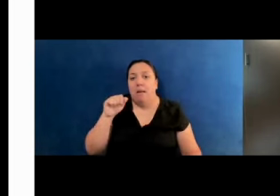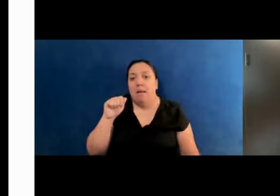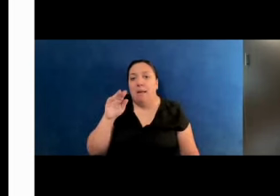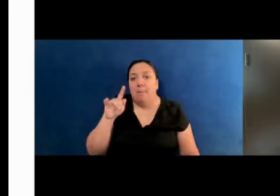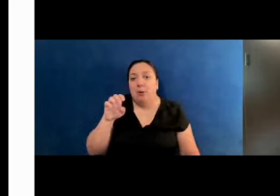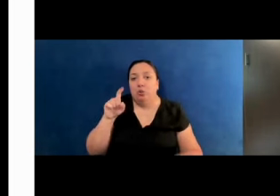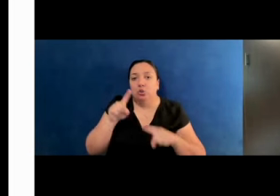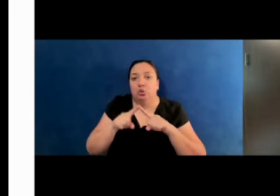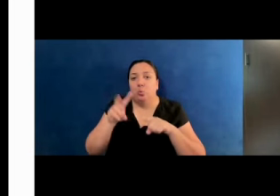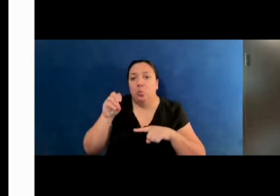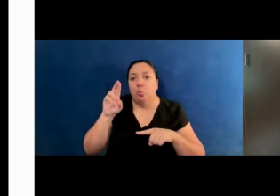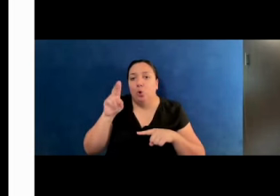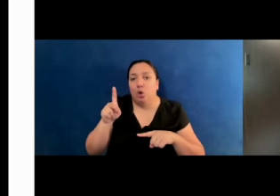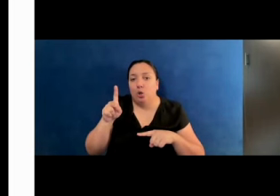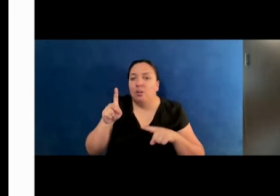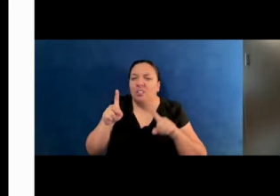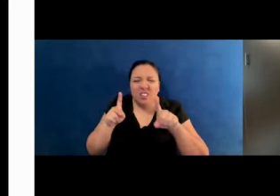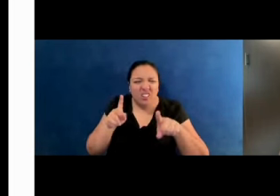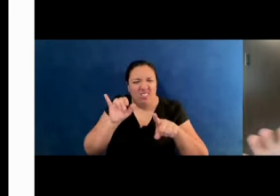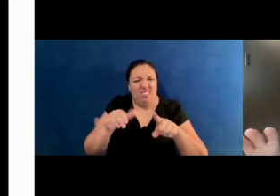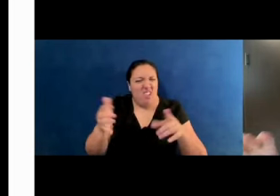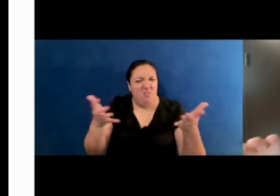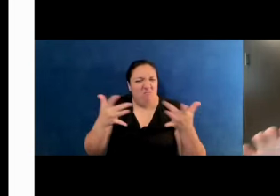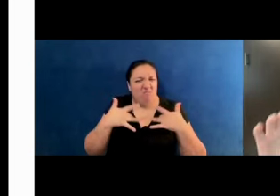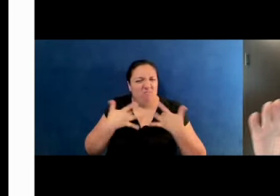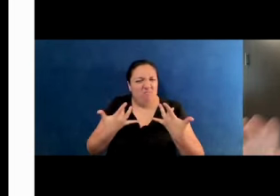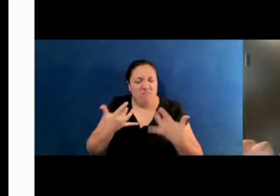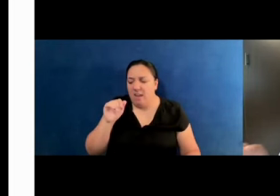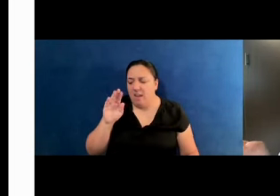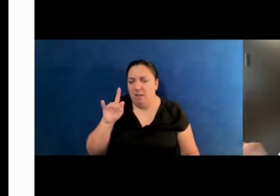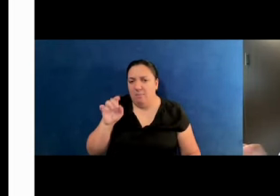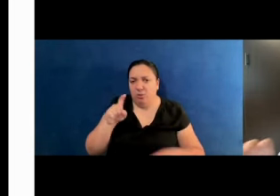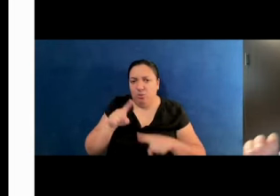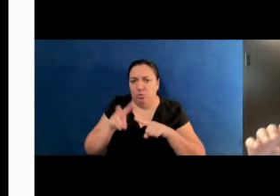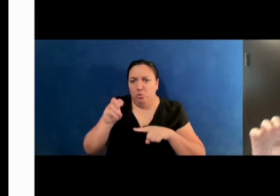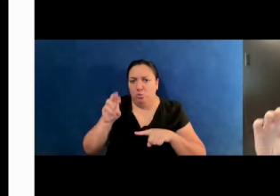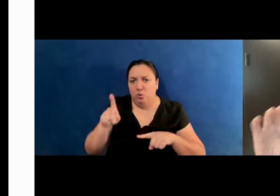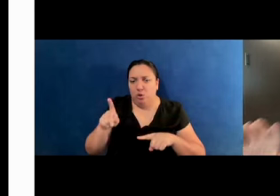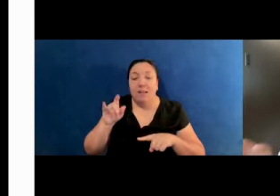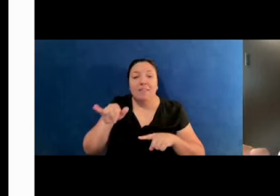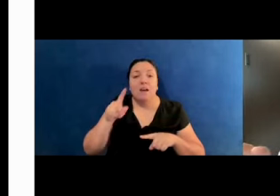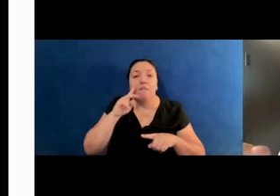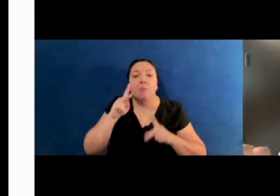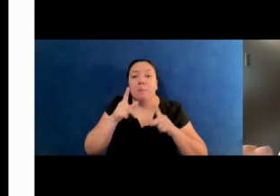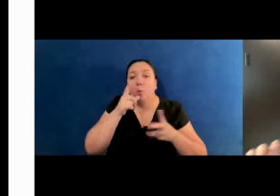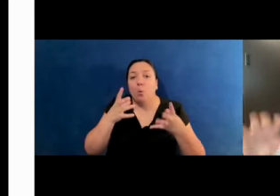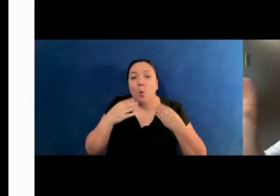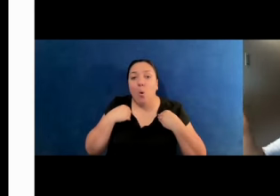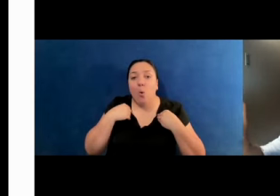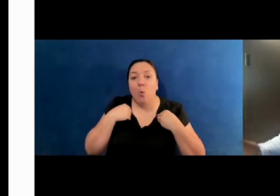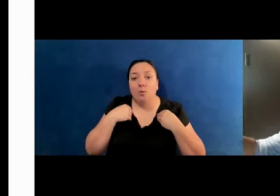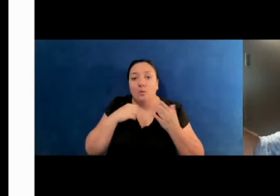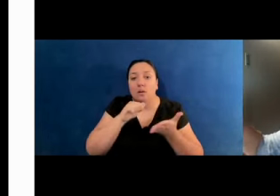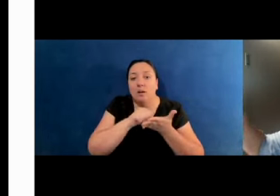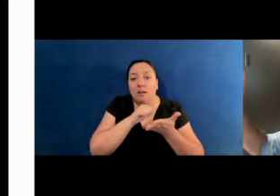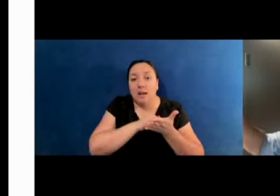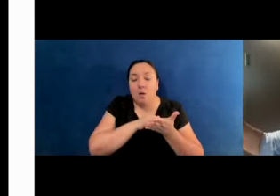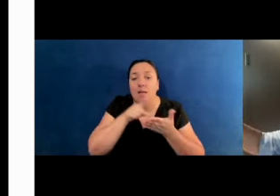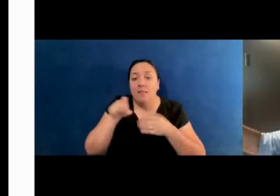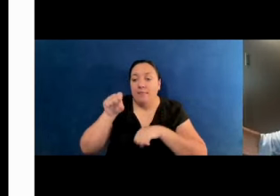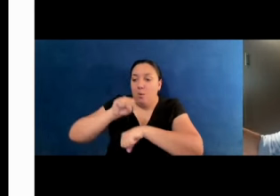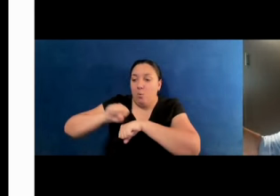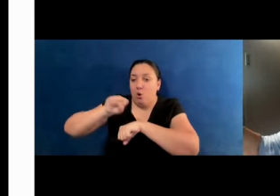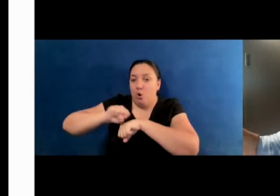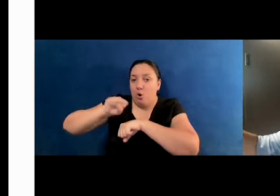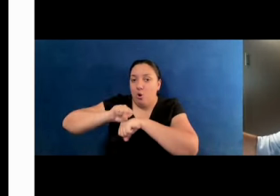contributions. Able to work is for people, account owners, who are working and not putting money